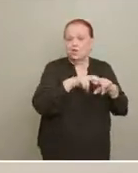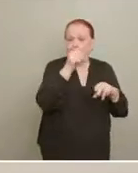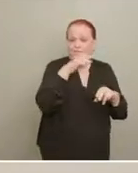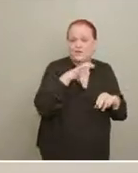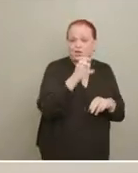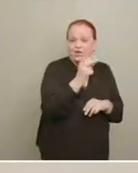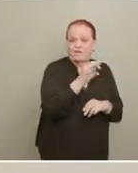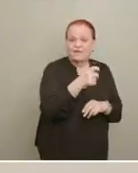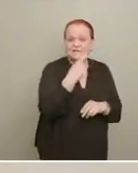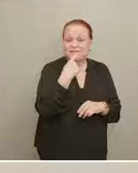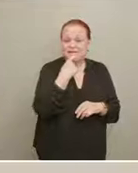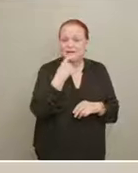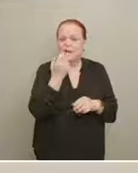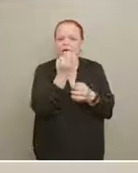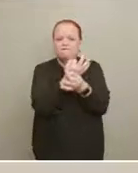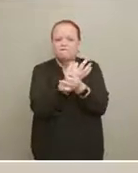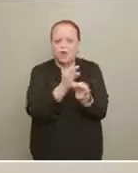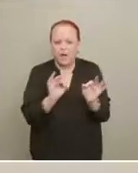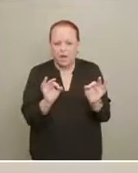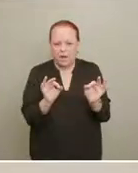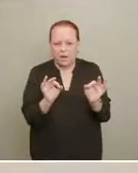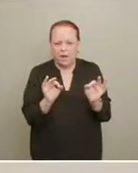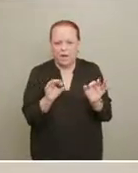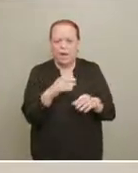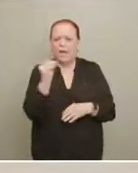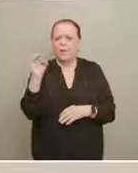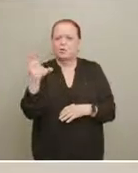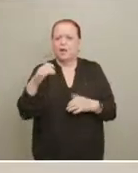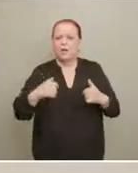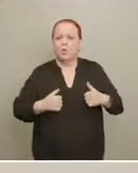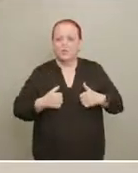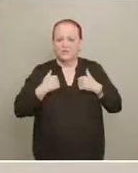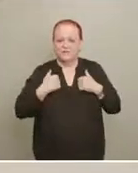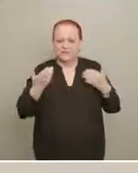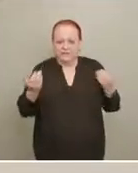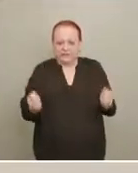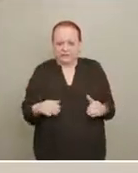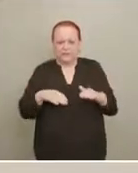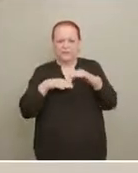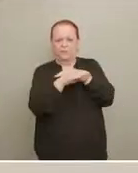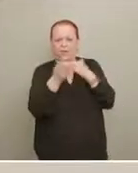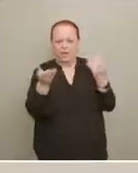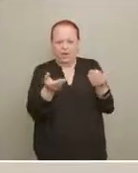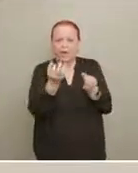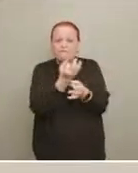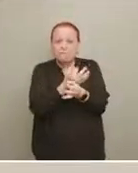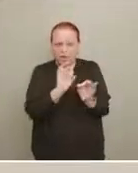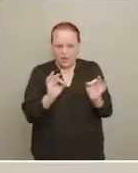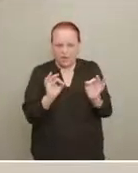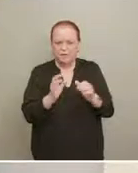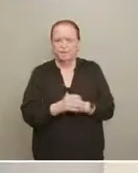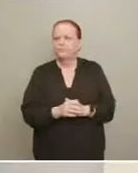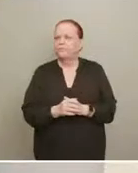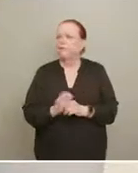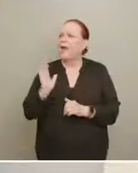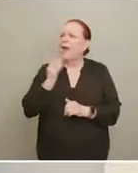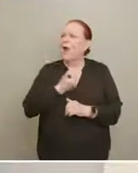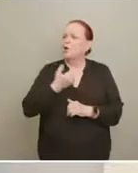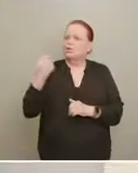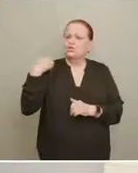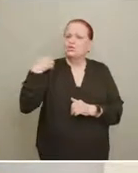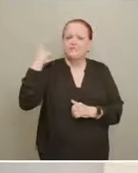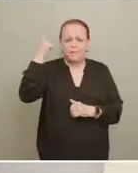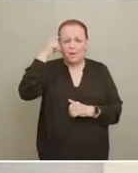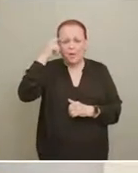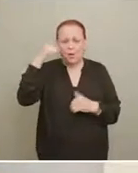will have access for Orange County residents. Dr. Veronica Kelly, great to have you. She's our Chief Mental Health and